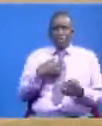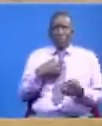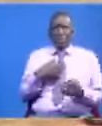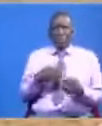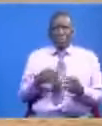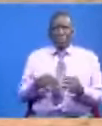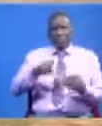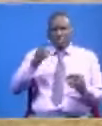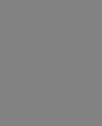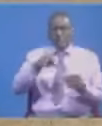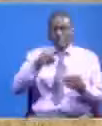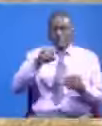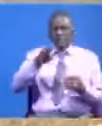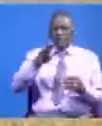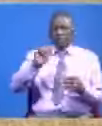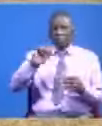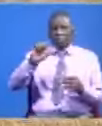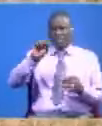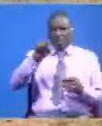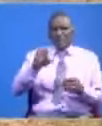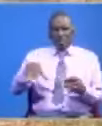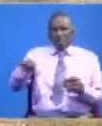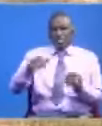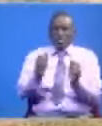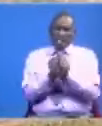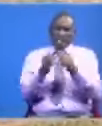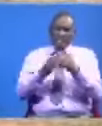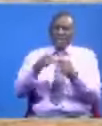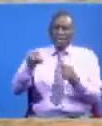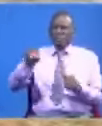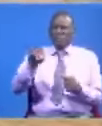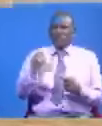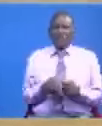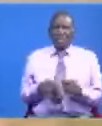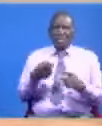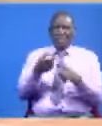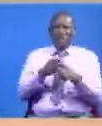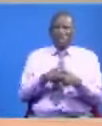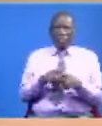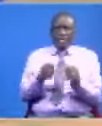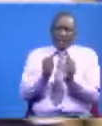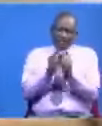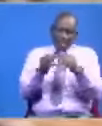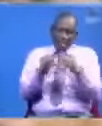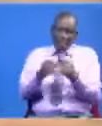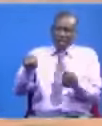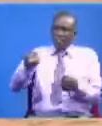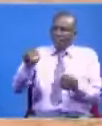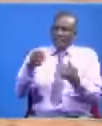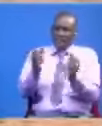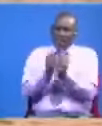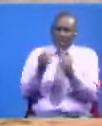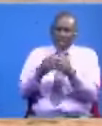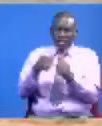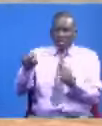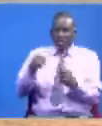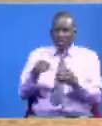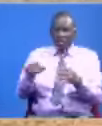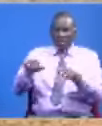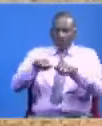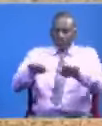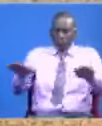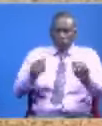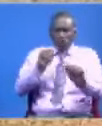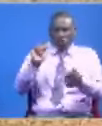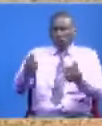here, first base, it is around 18 meters. And then 18 meters, 18 meters, that is the field of play, we call it